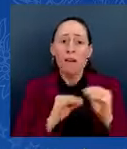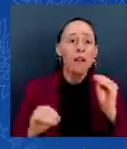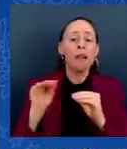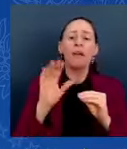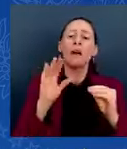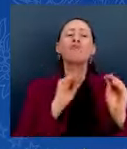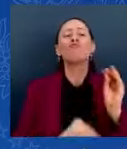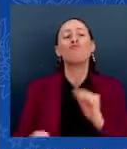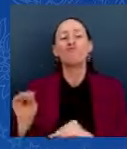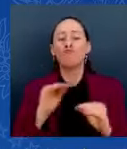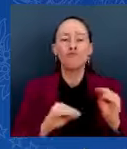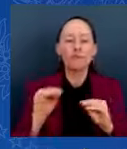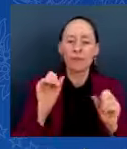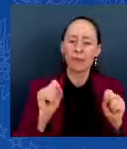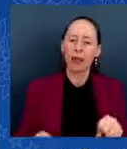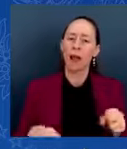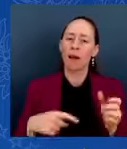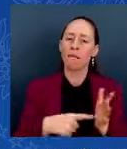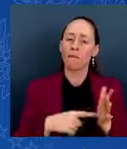in America.